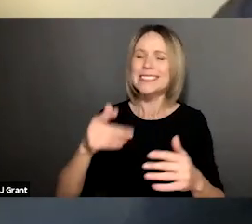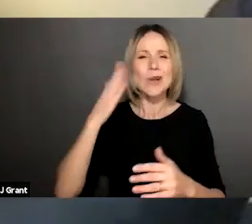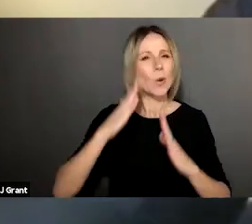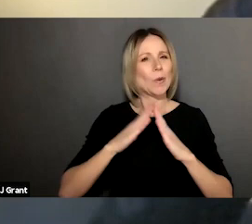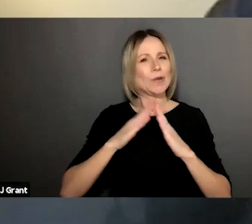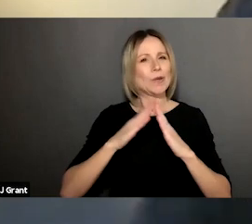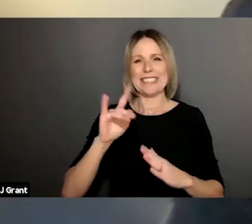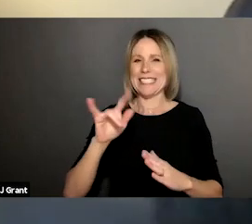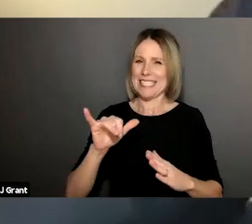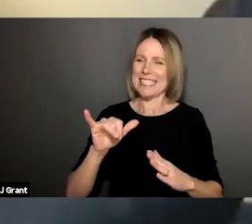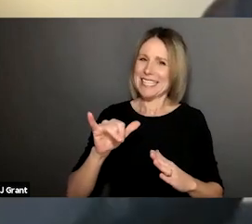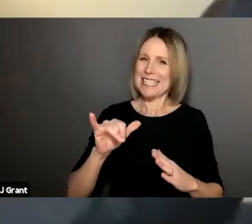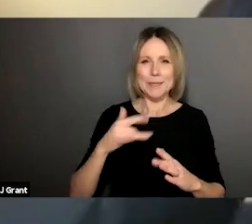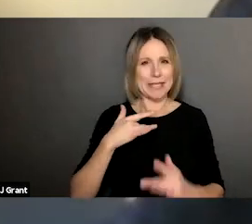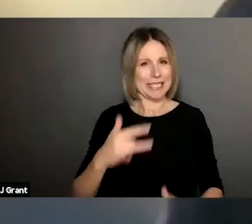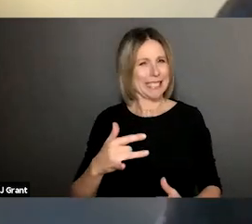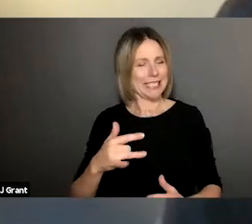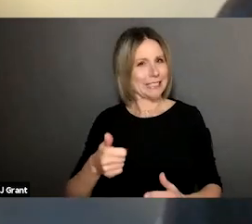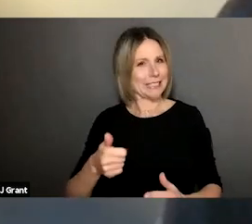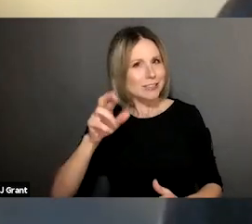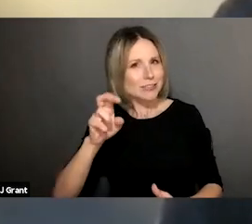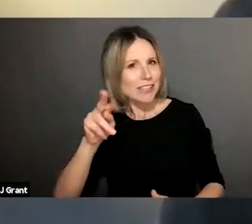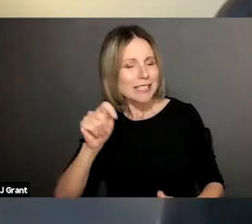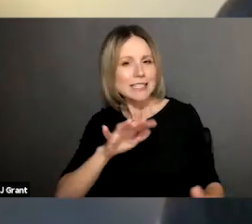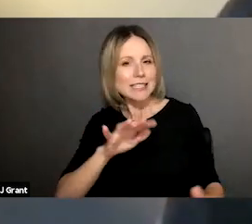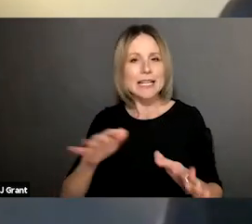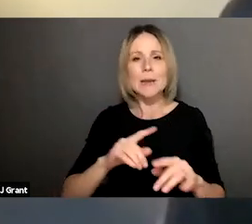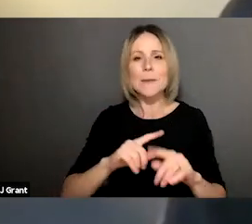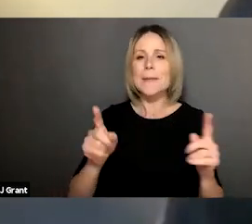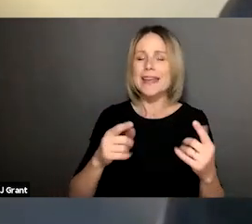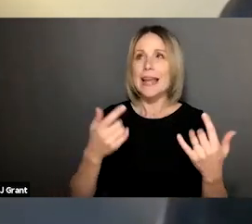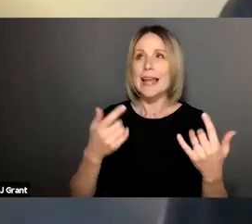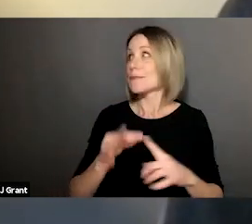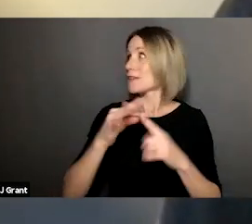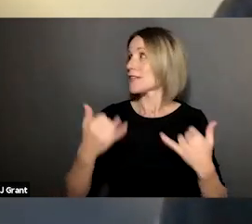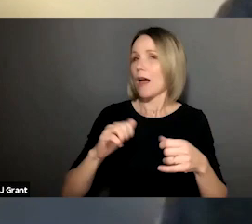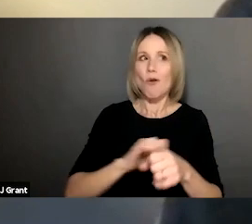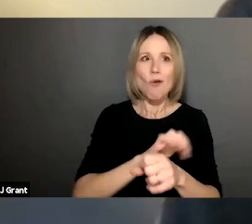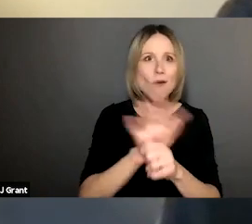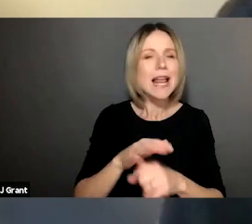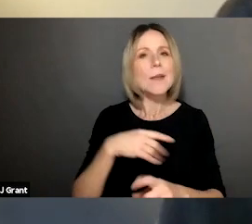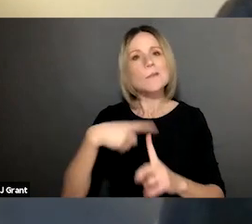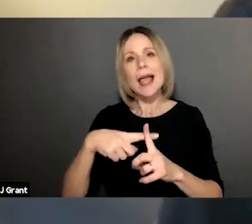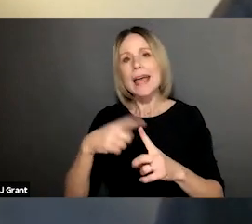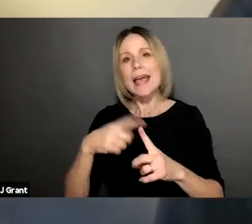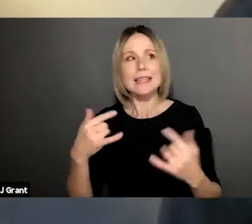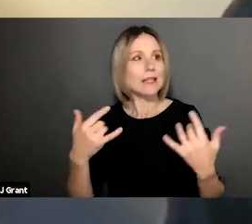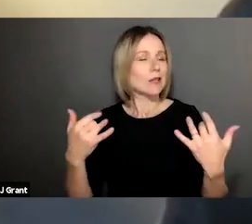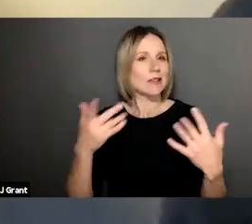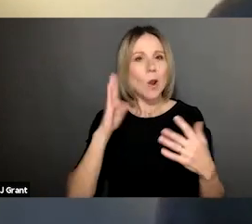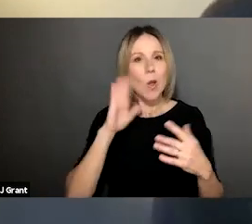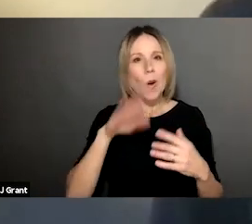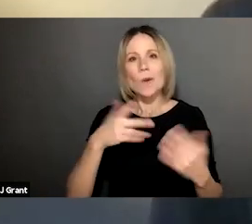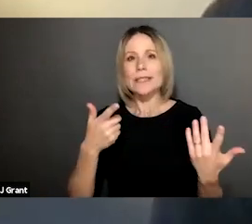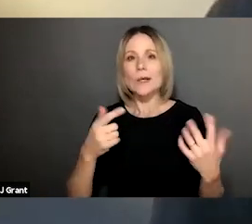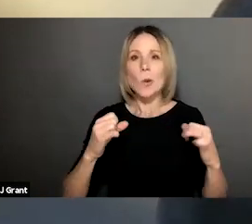coronavirus. And there's also the complicated business of like deep, deep winter, of that kind of February lull, late